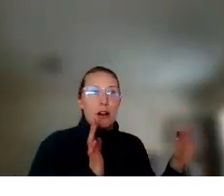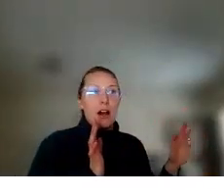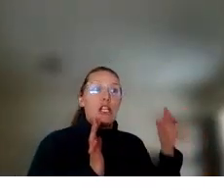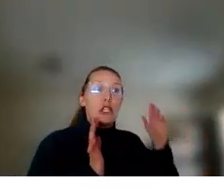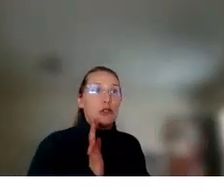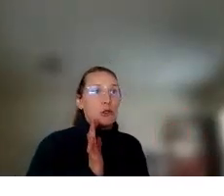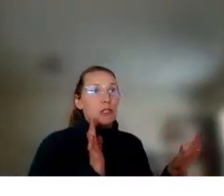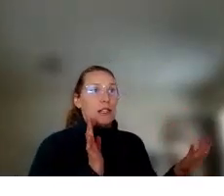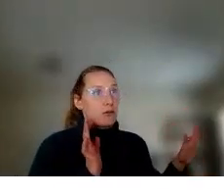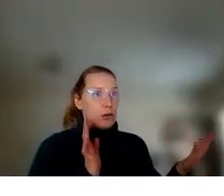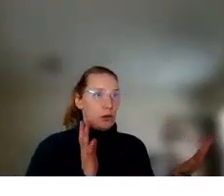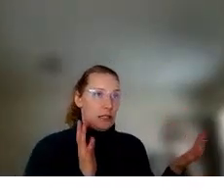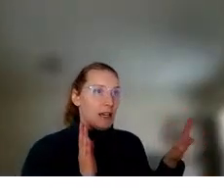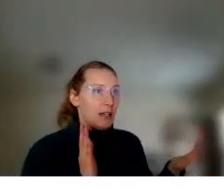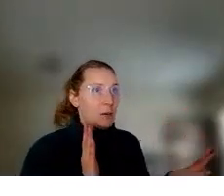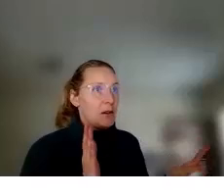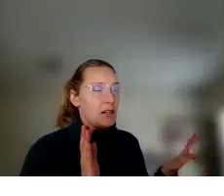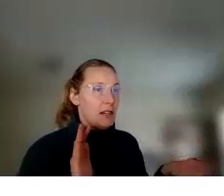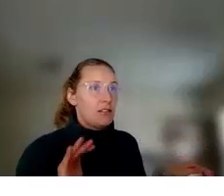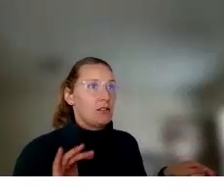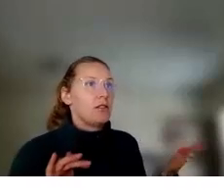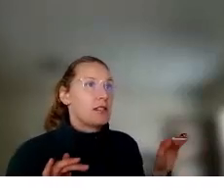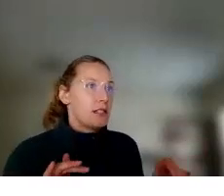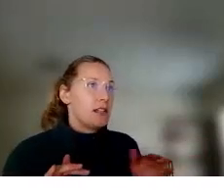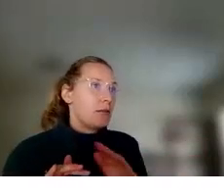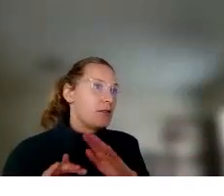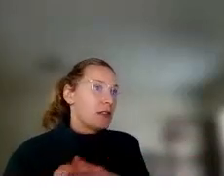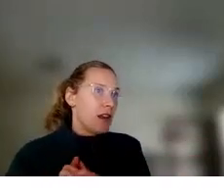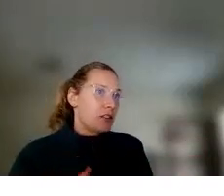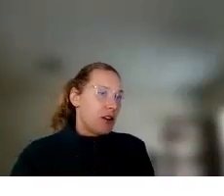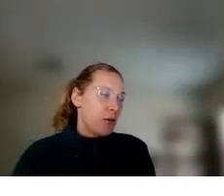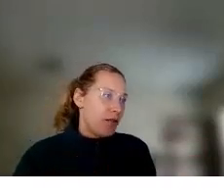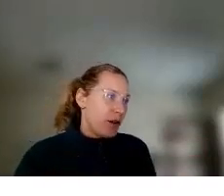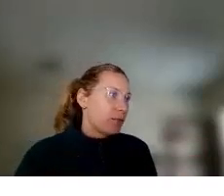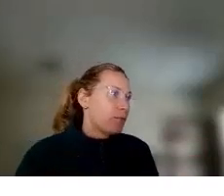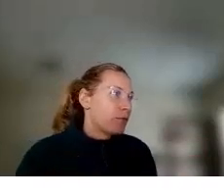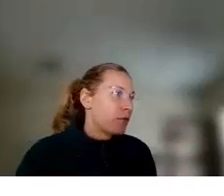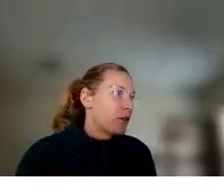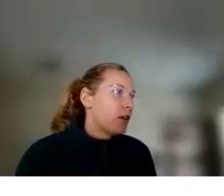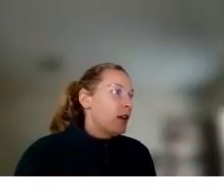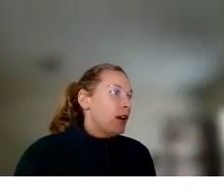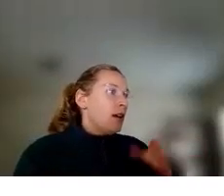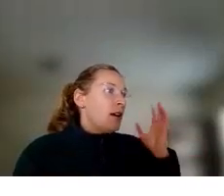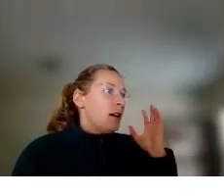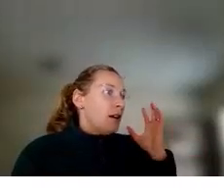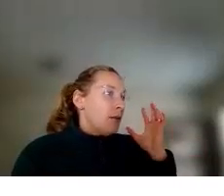1, you are not newly enrolling anyone into the CwCHN waiver.